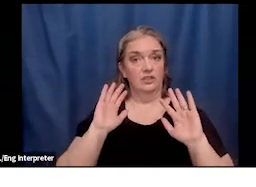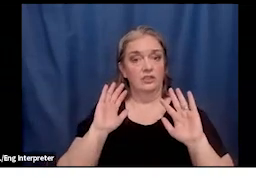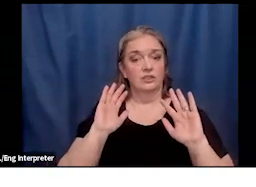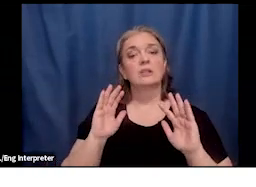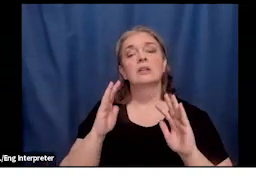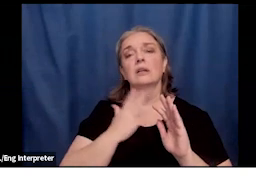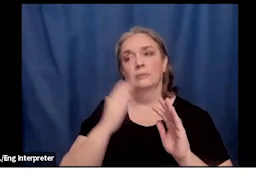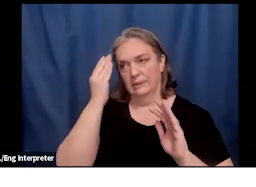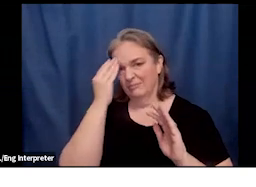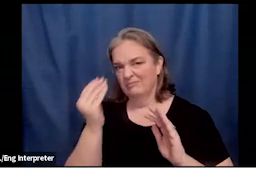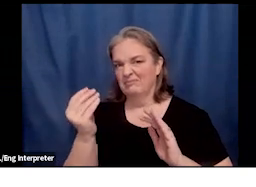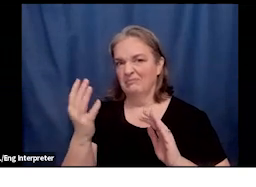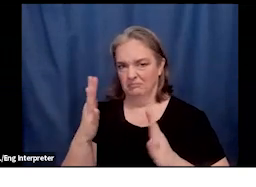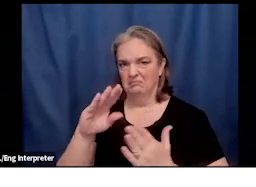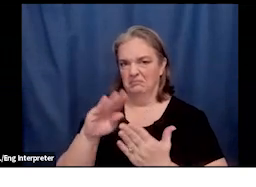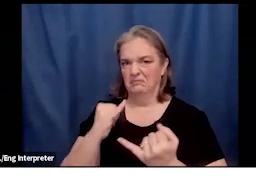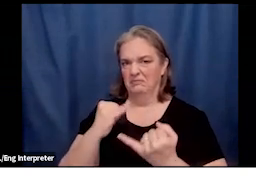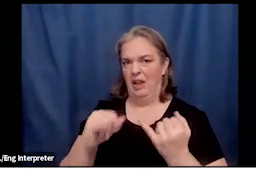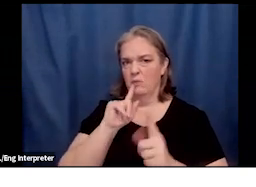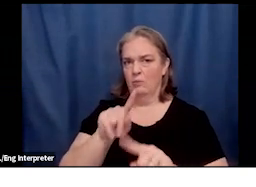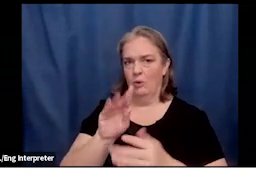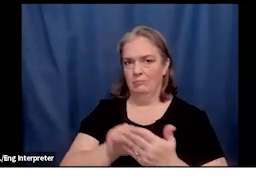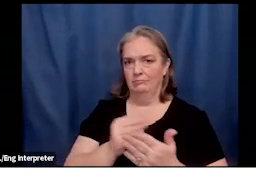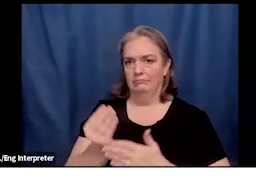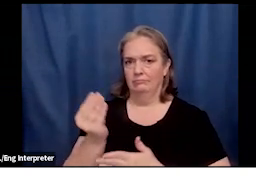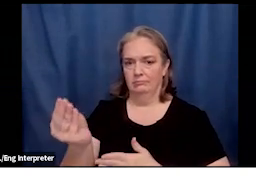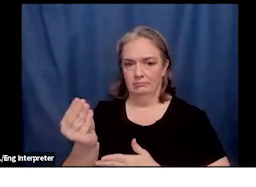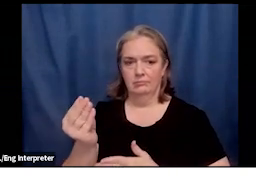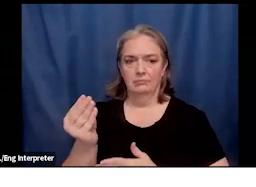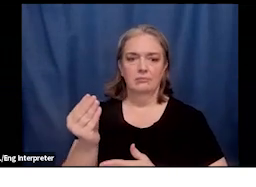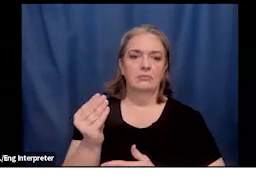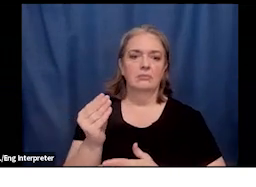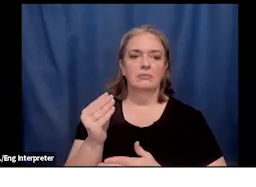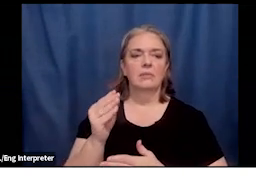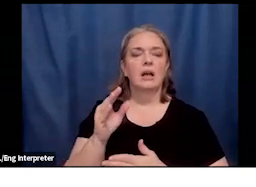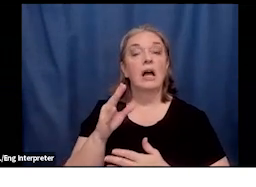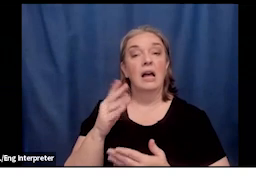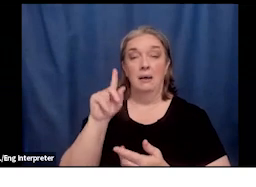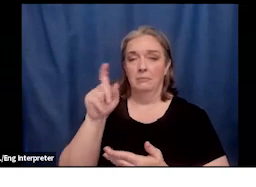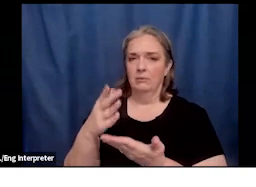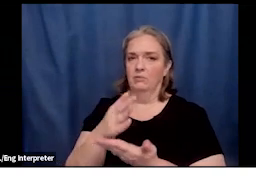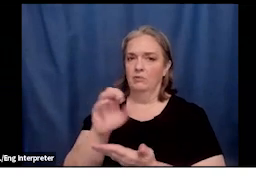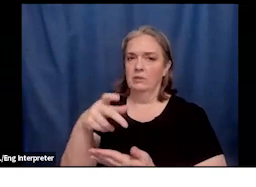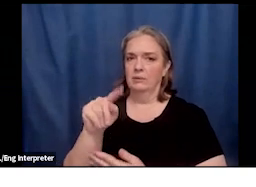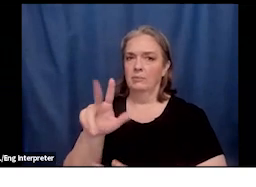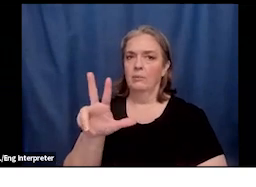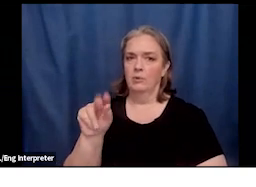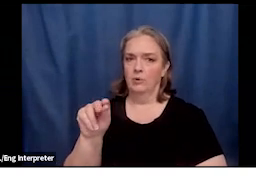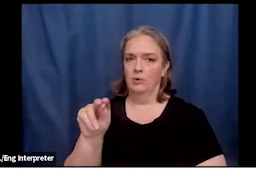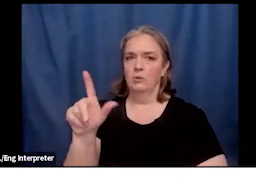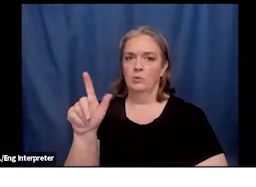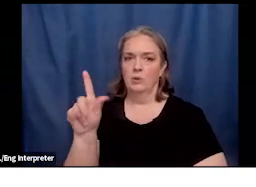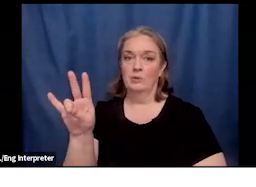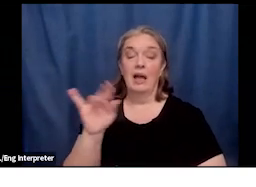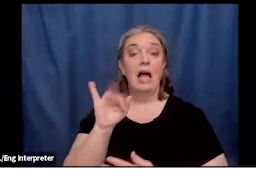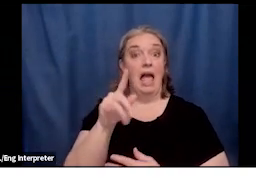than September 30th, 2027. And if you are awarded, we go into lots of detail about what this looks like and what to do and how to turn it